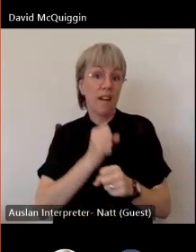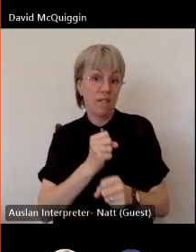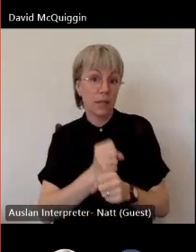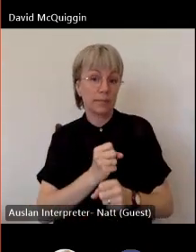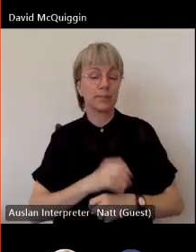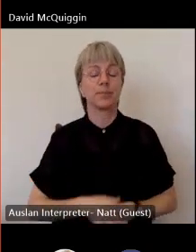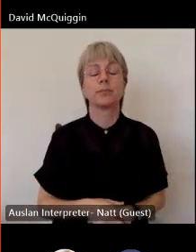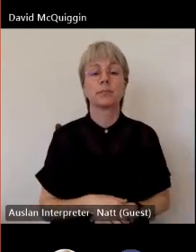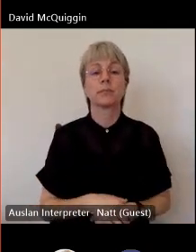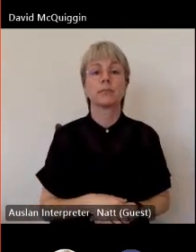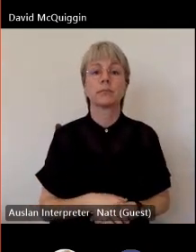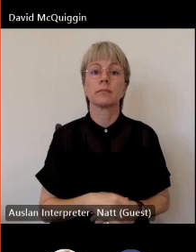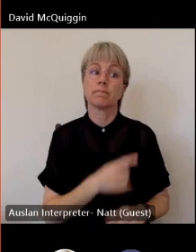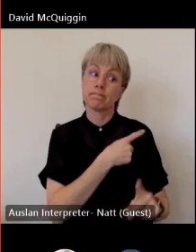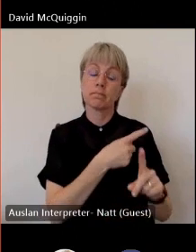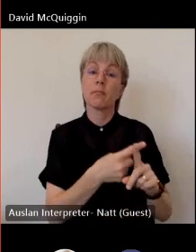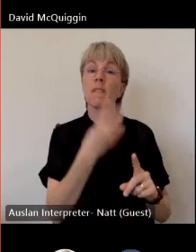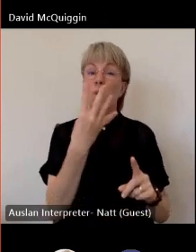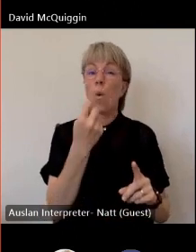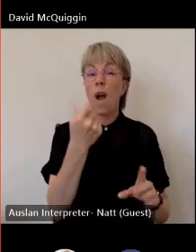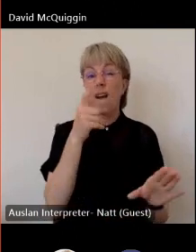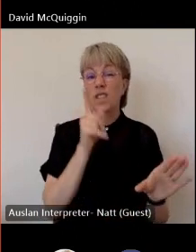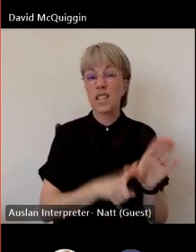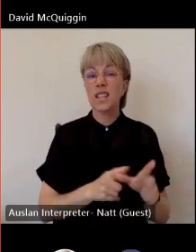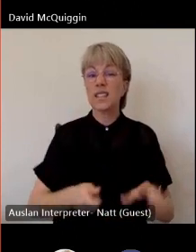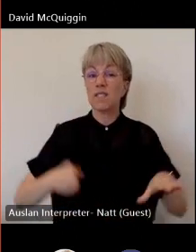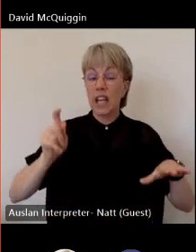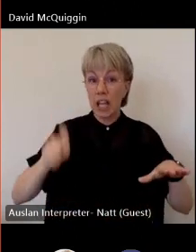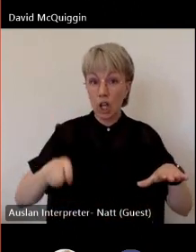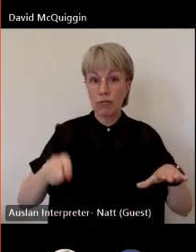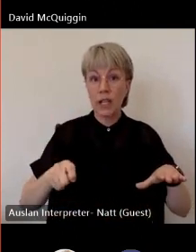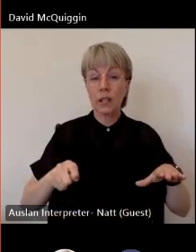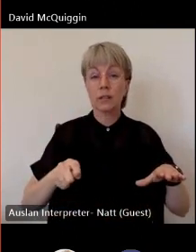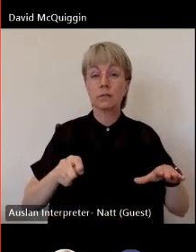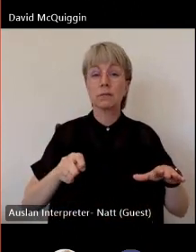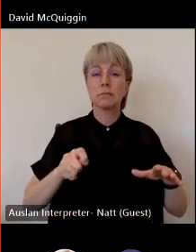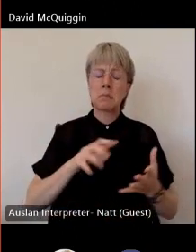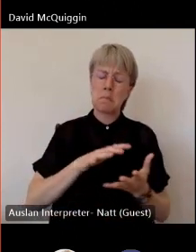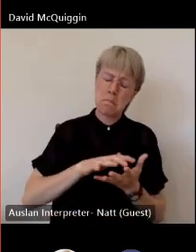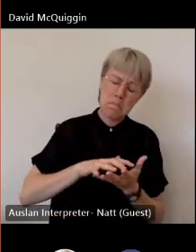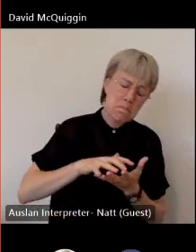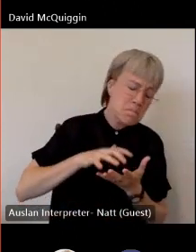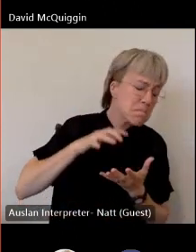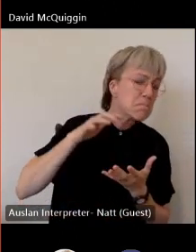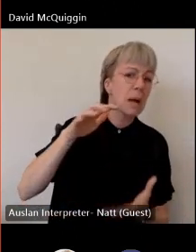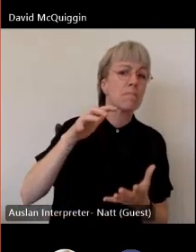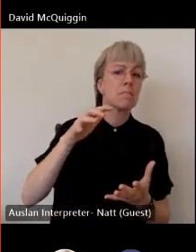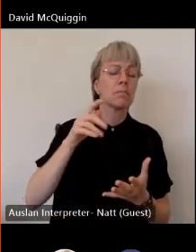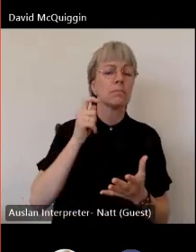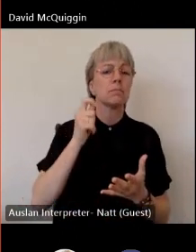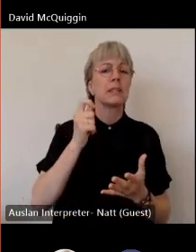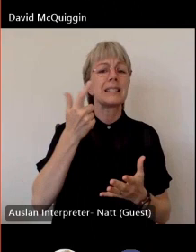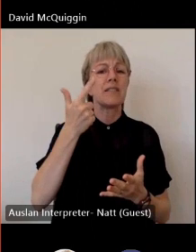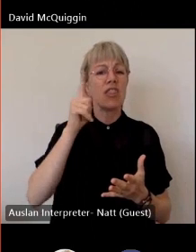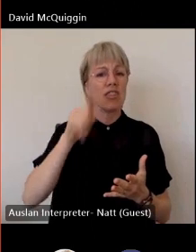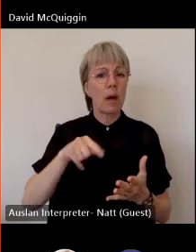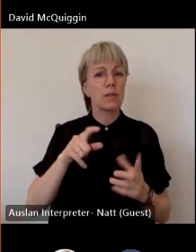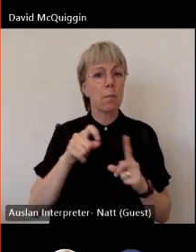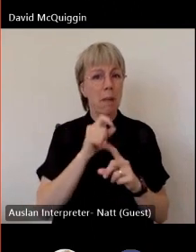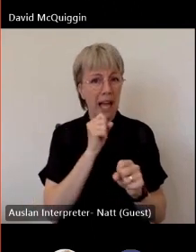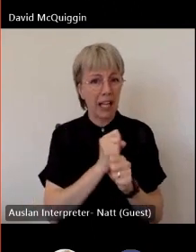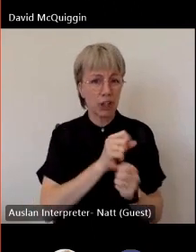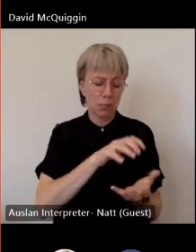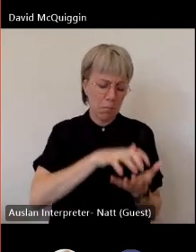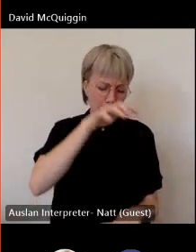of hearings and landed at 12 volumes, close to 7,000 pages and 222 recommendations.